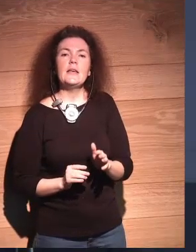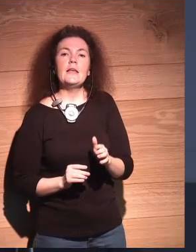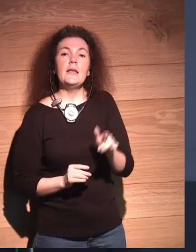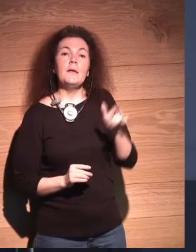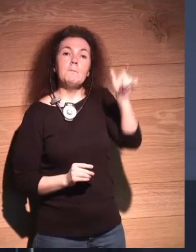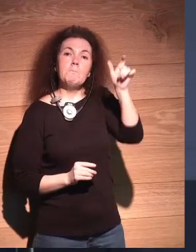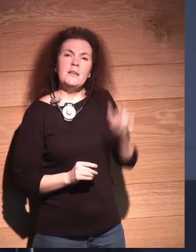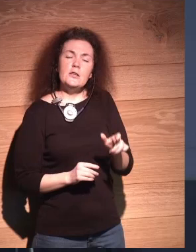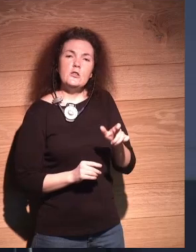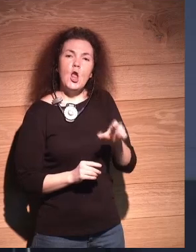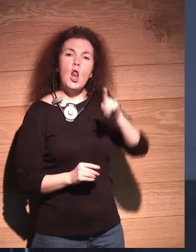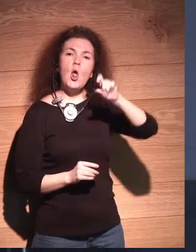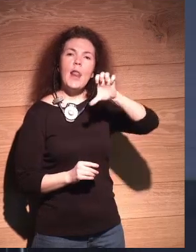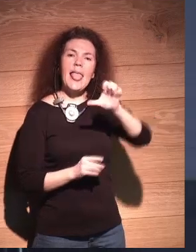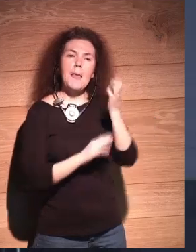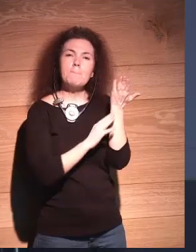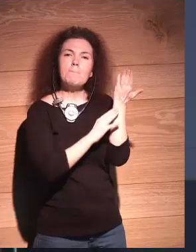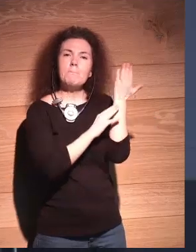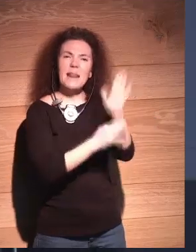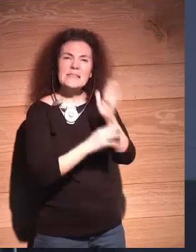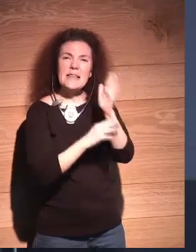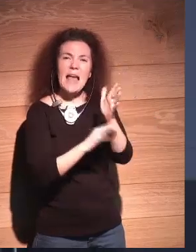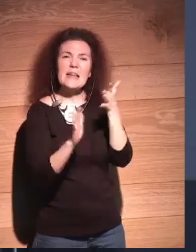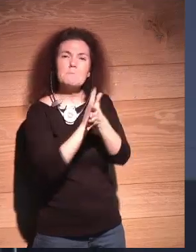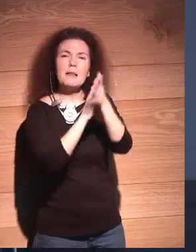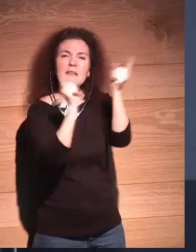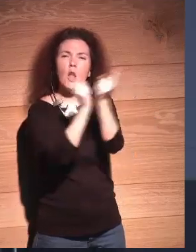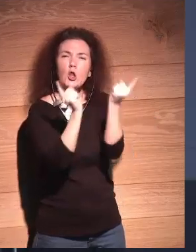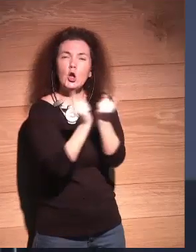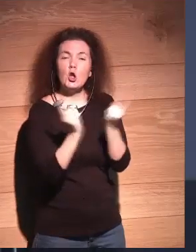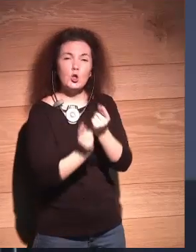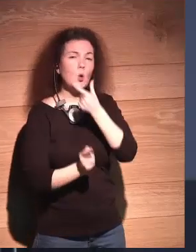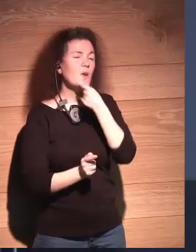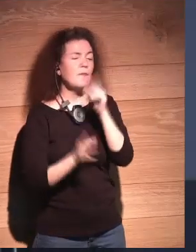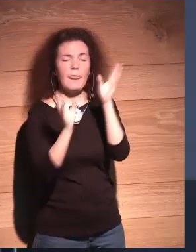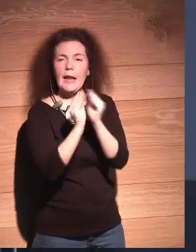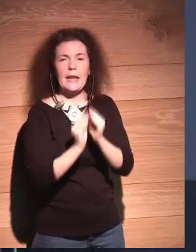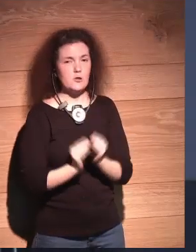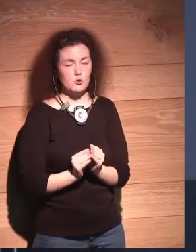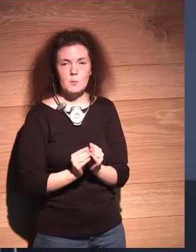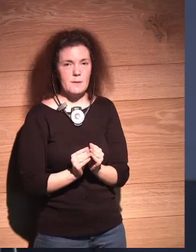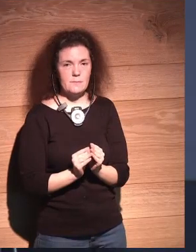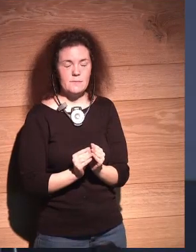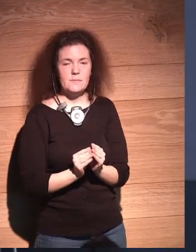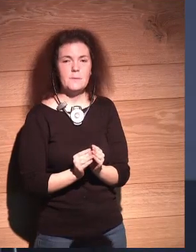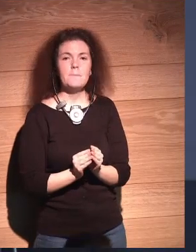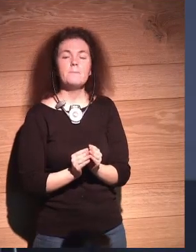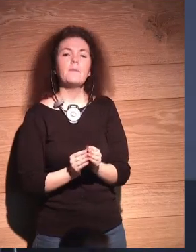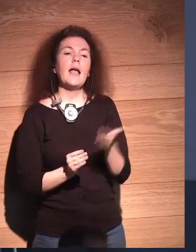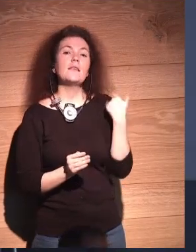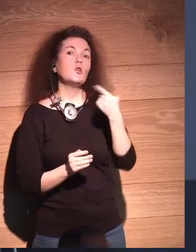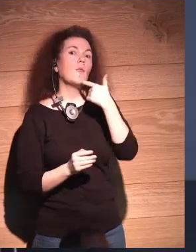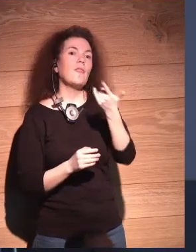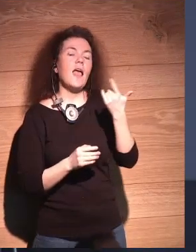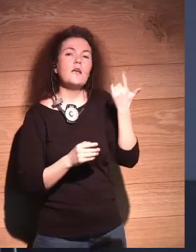you are reliving the same day. But and I'll try to avoid this, but there are some things that I need to say. Laurie's career is